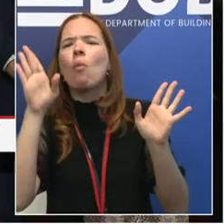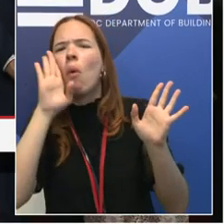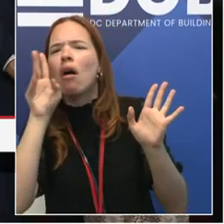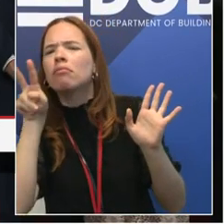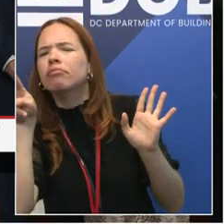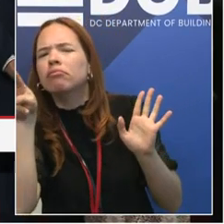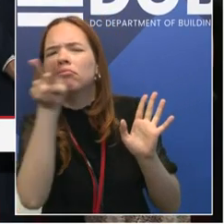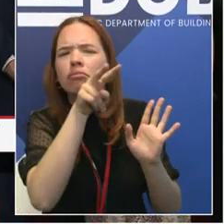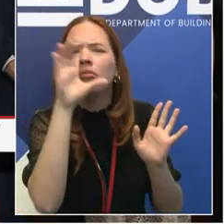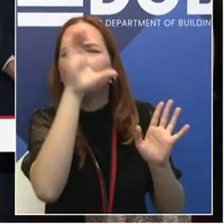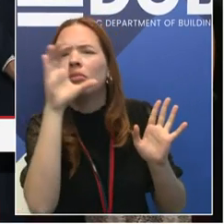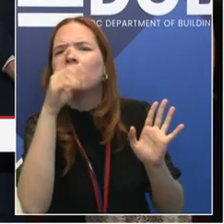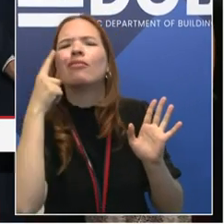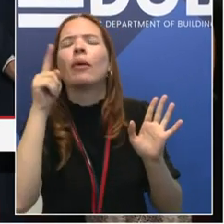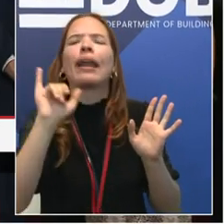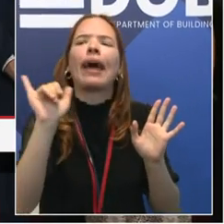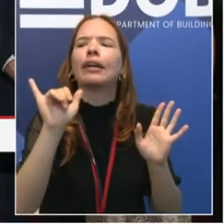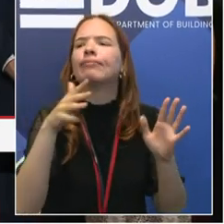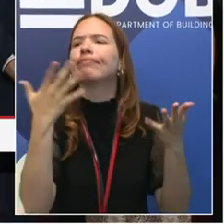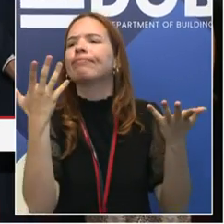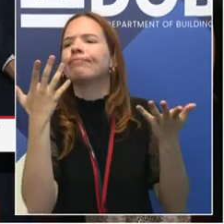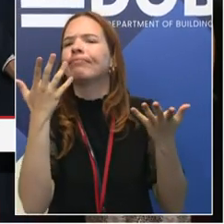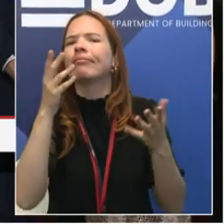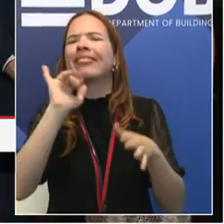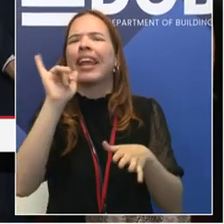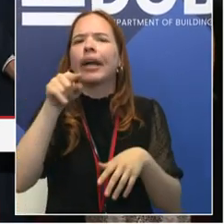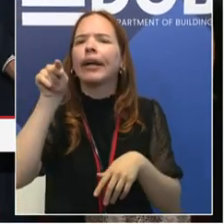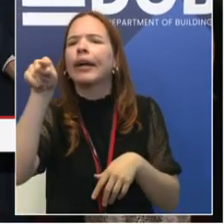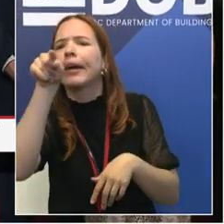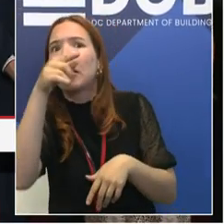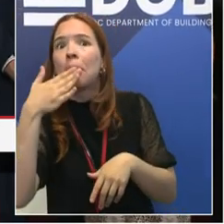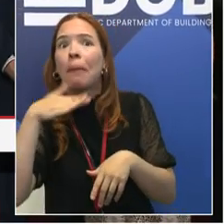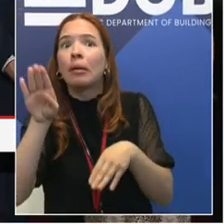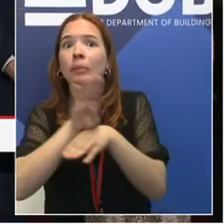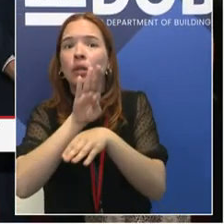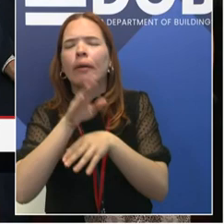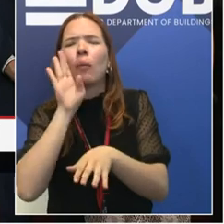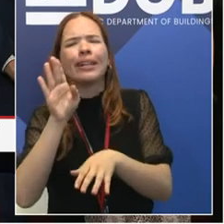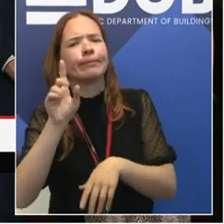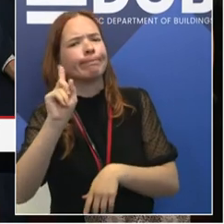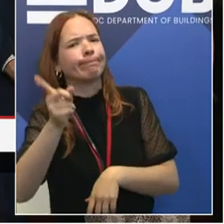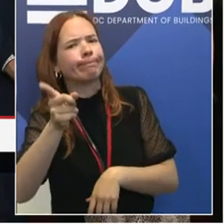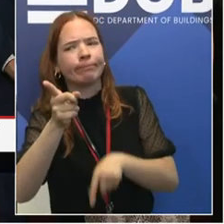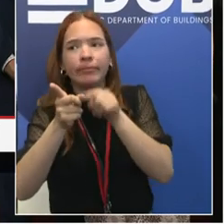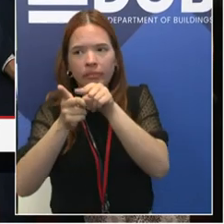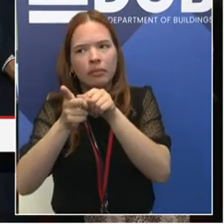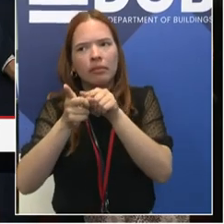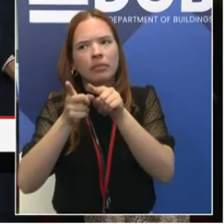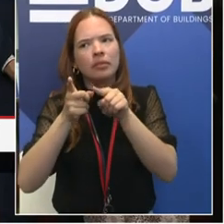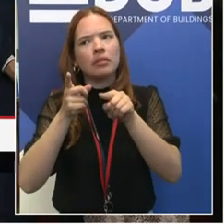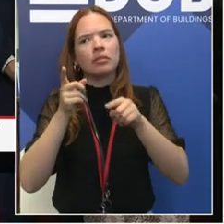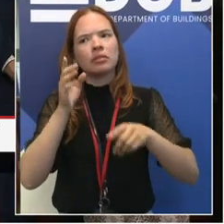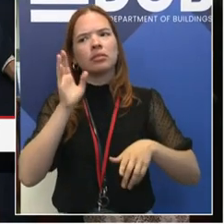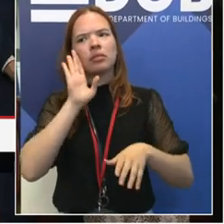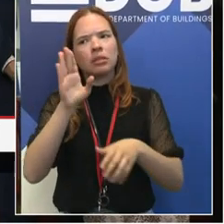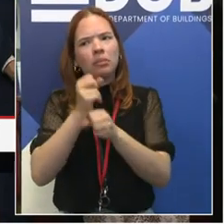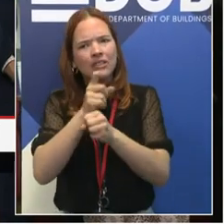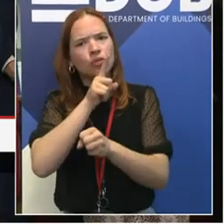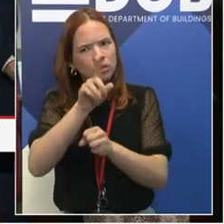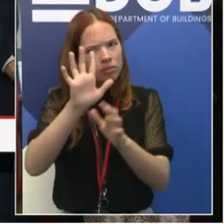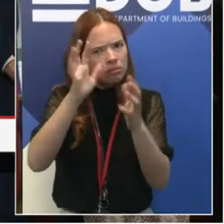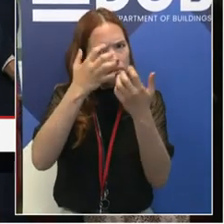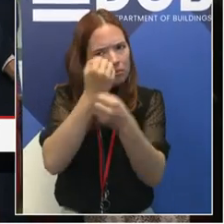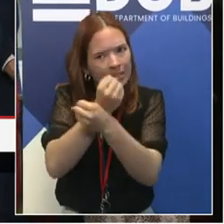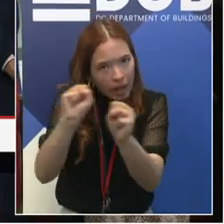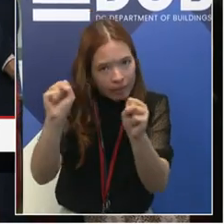there, we're going to work with them in one way or another to make sure that we keep things, you know, safe and